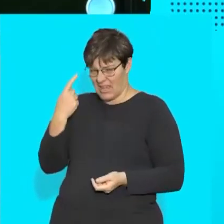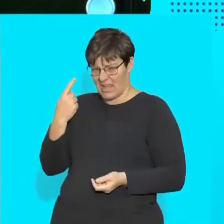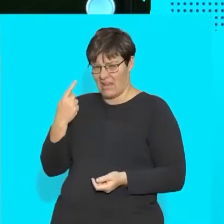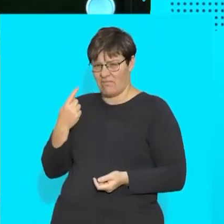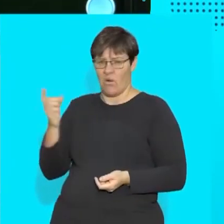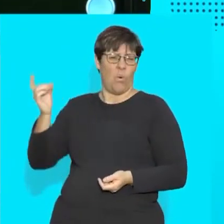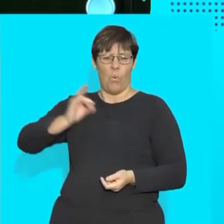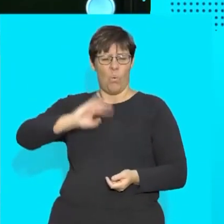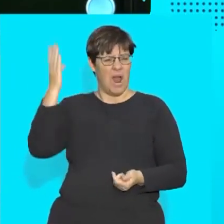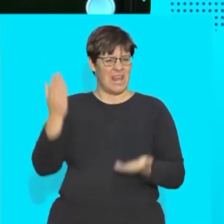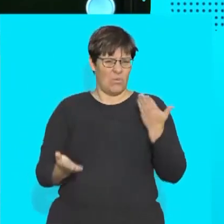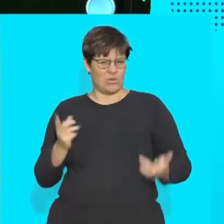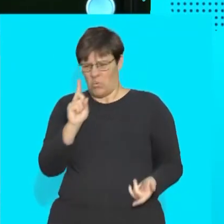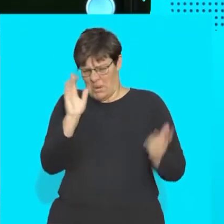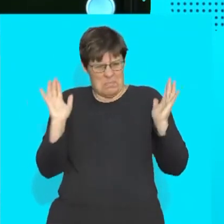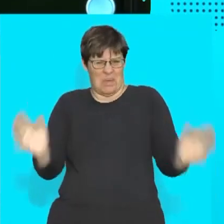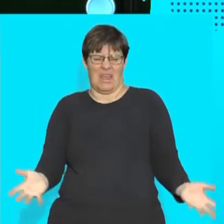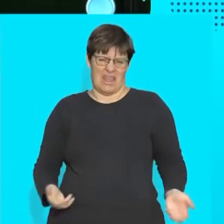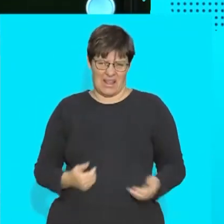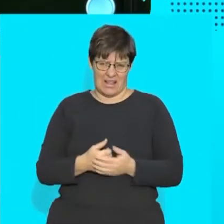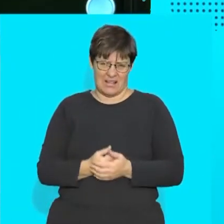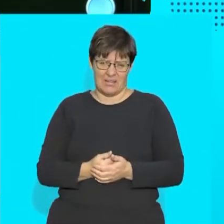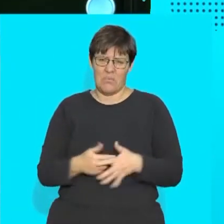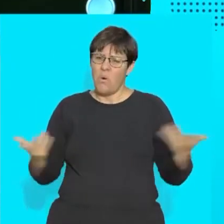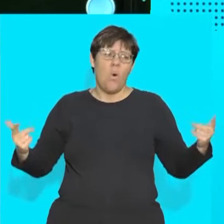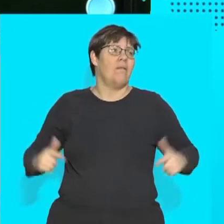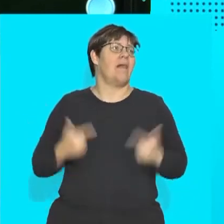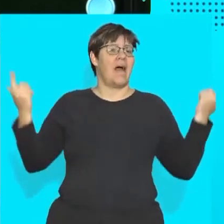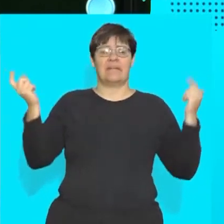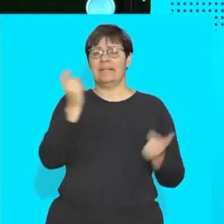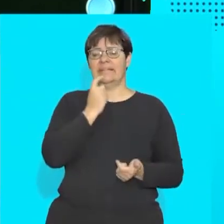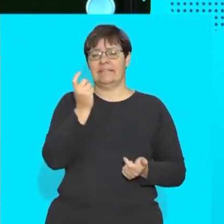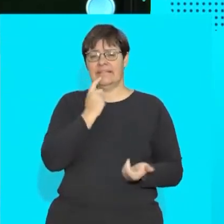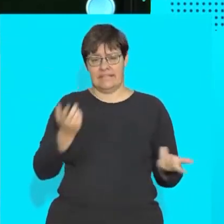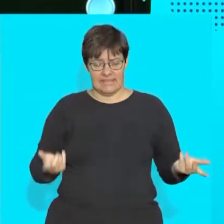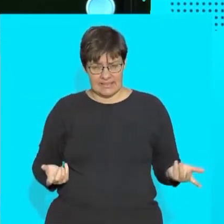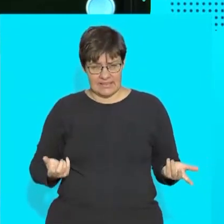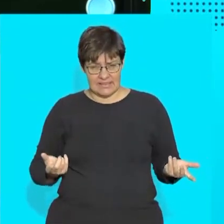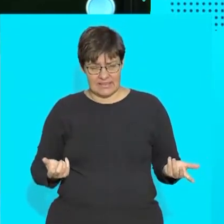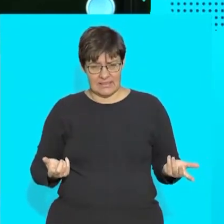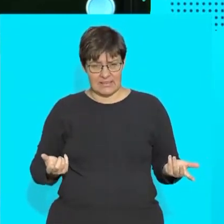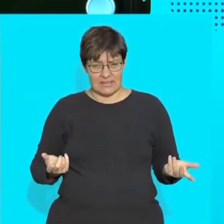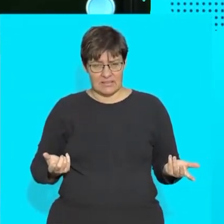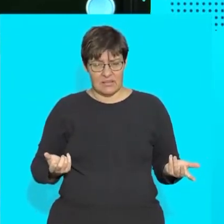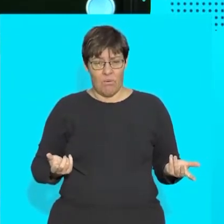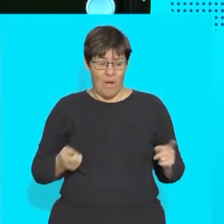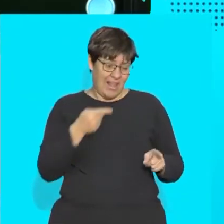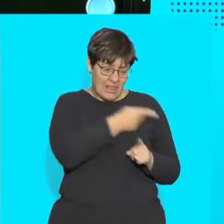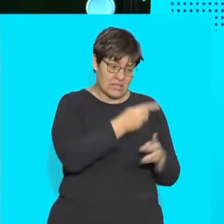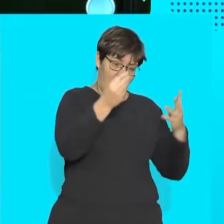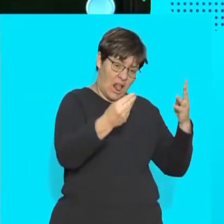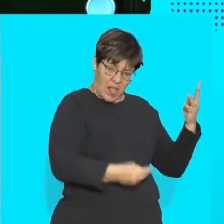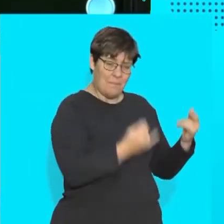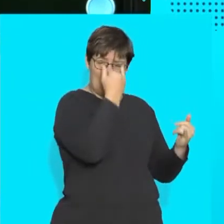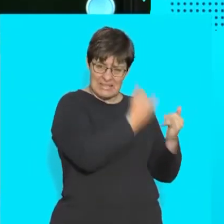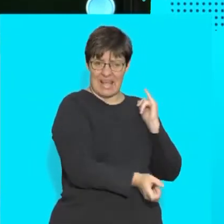I'm of the opinion, if you can only do one equation, do one equation. Let's make our life easier, less likely to make